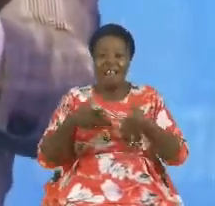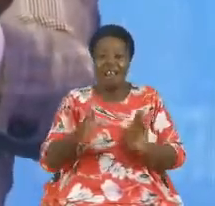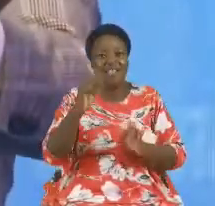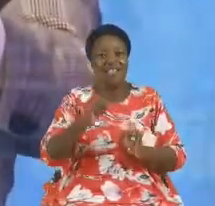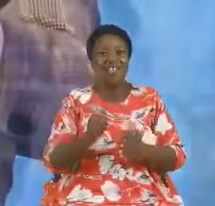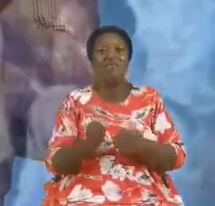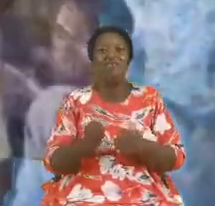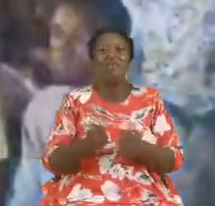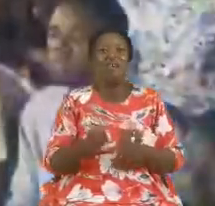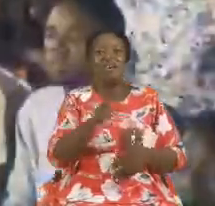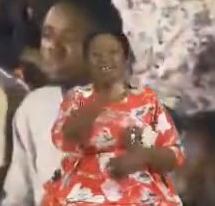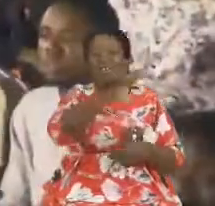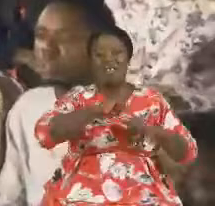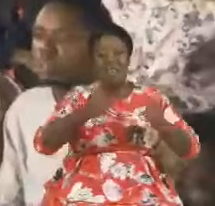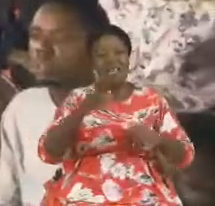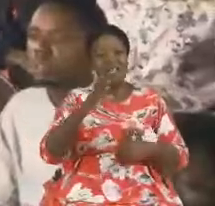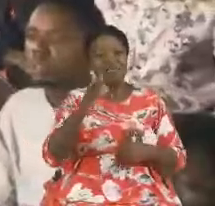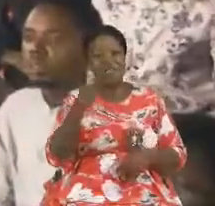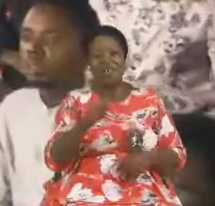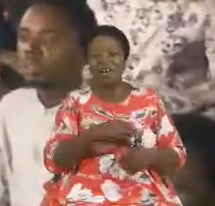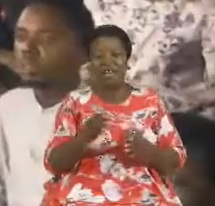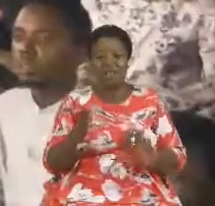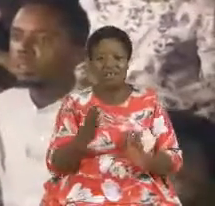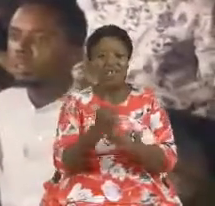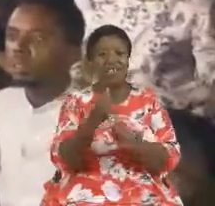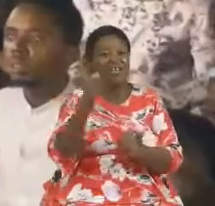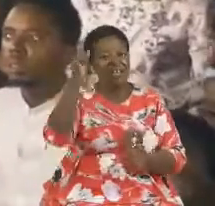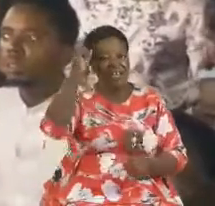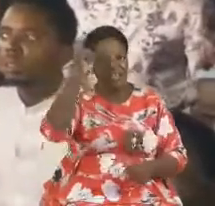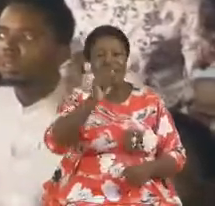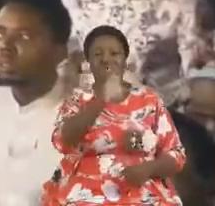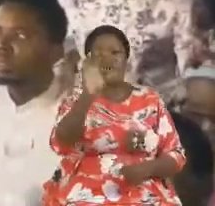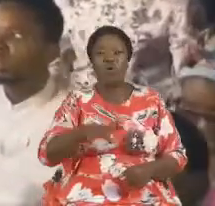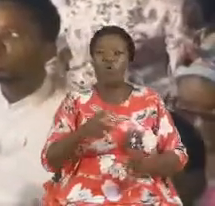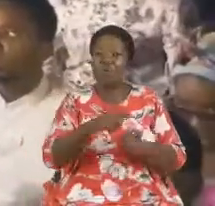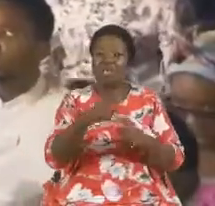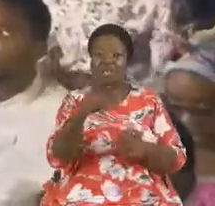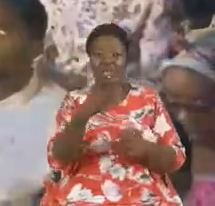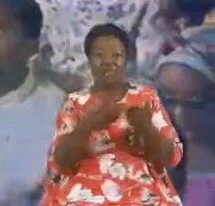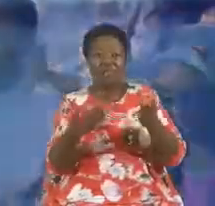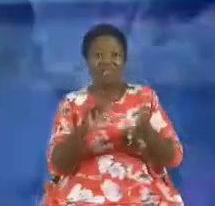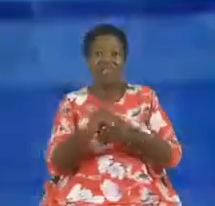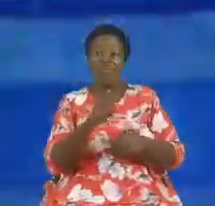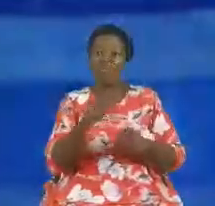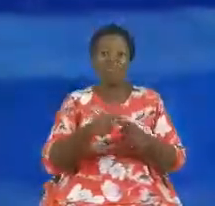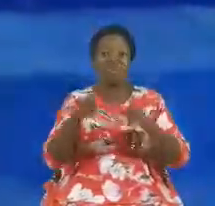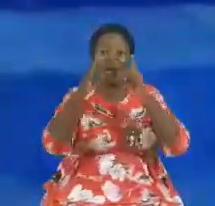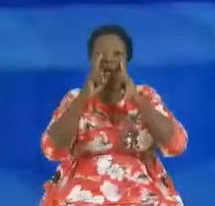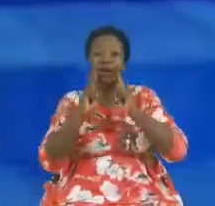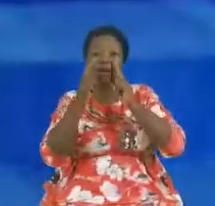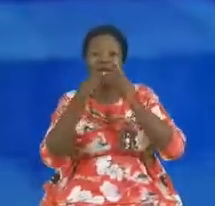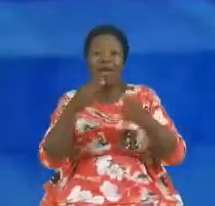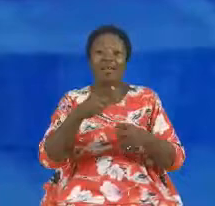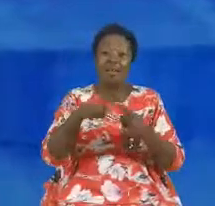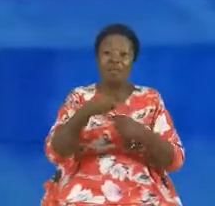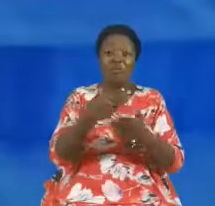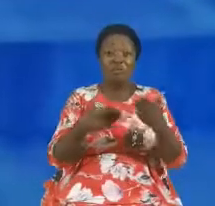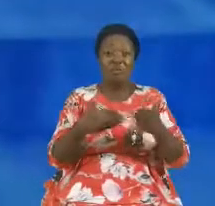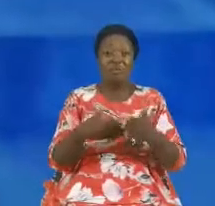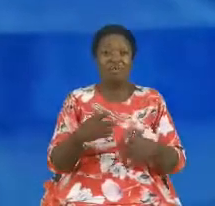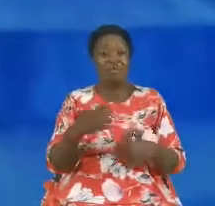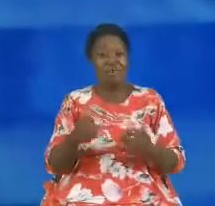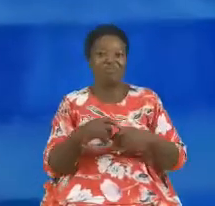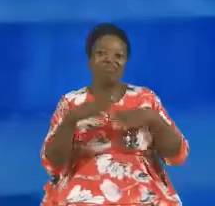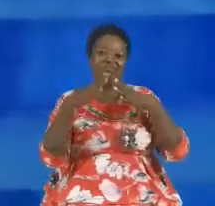cross to bear. And he says, let him deny himself and pick up the cross. And when they say something